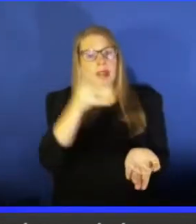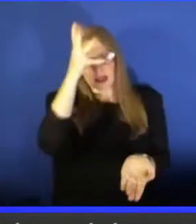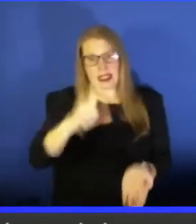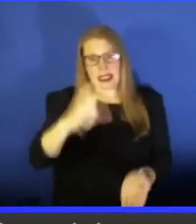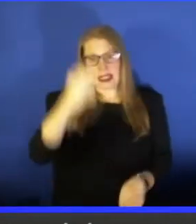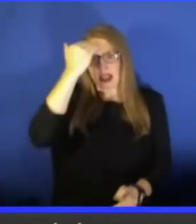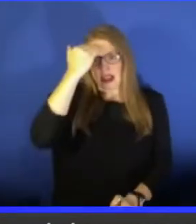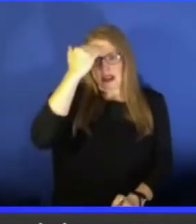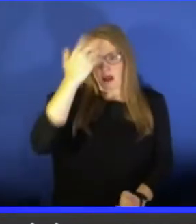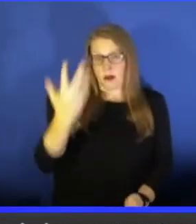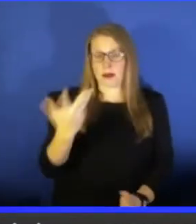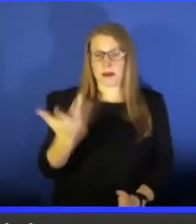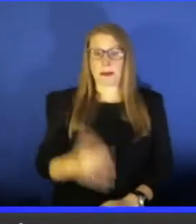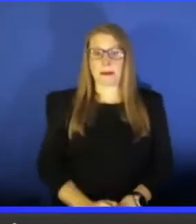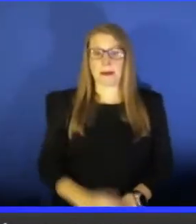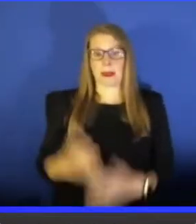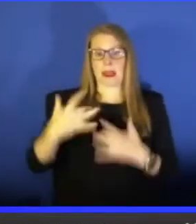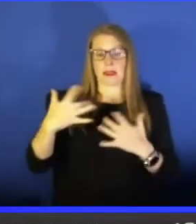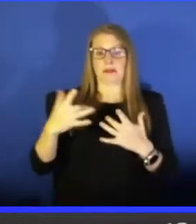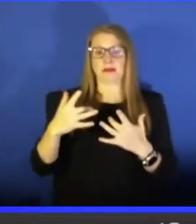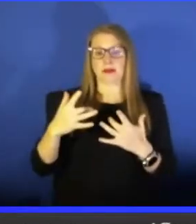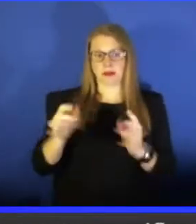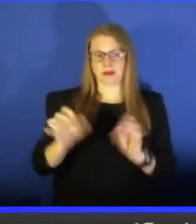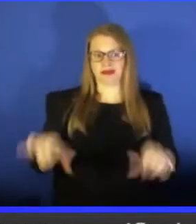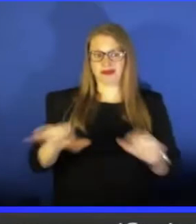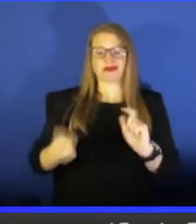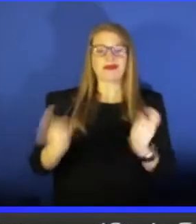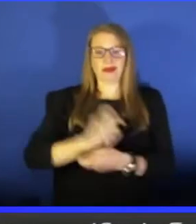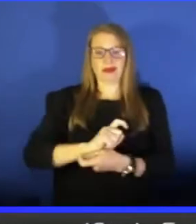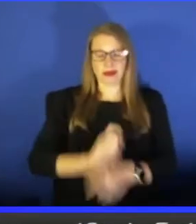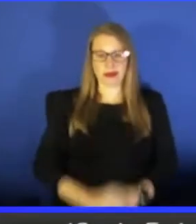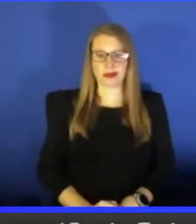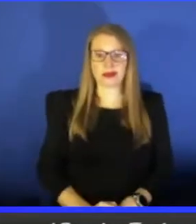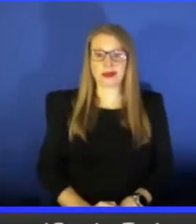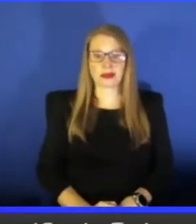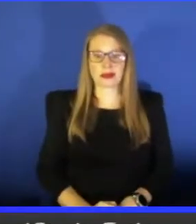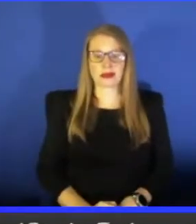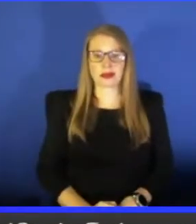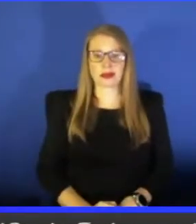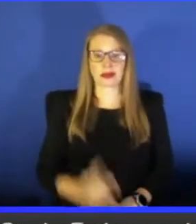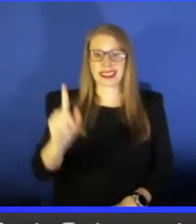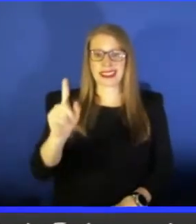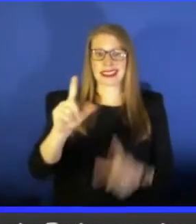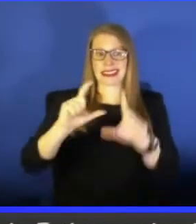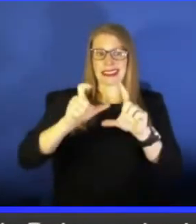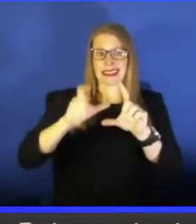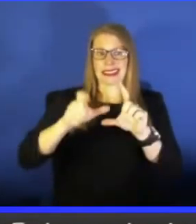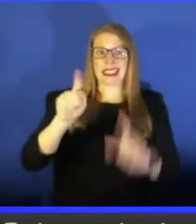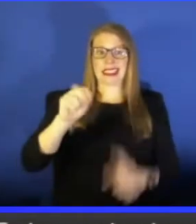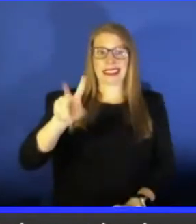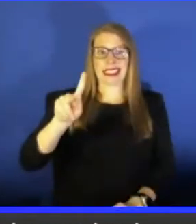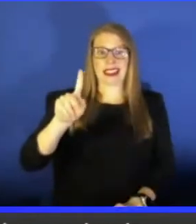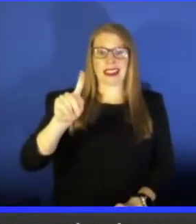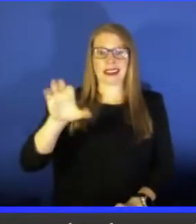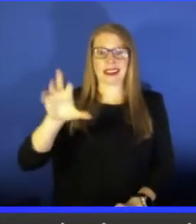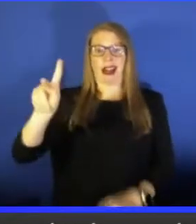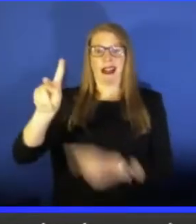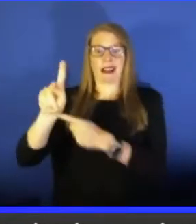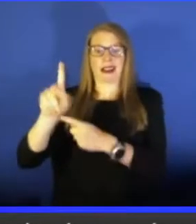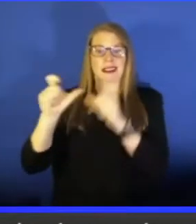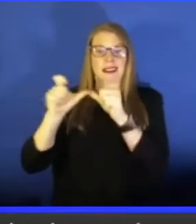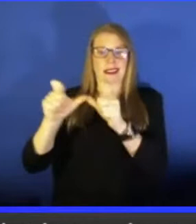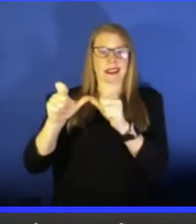contacting. That's the way you're going to find out this type of stuff. And I don't mean to run parents